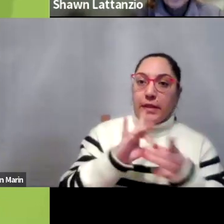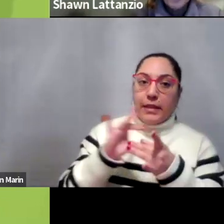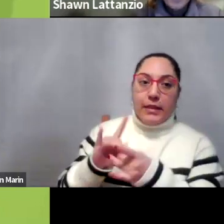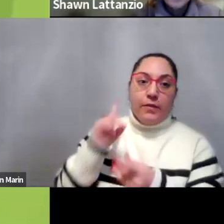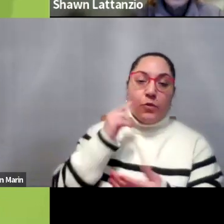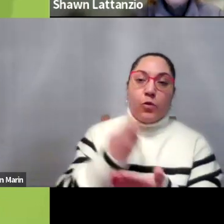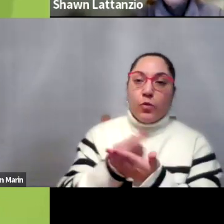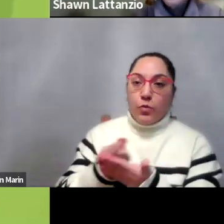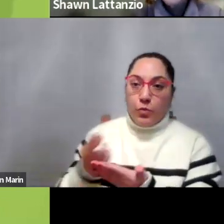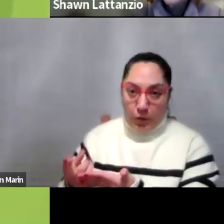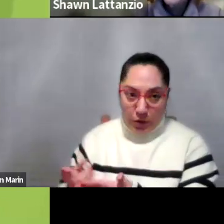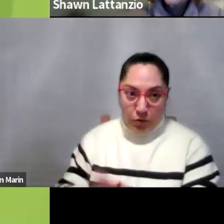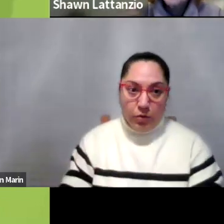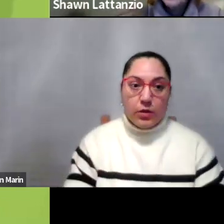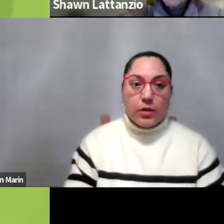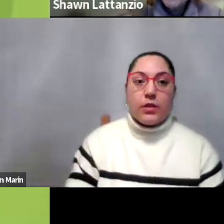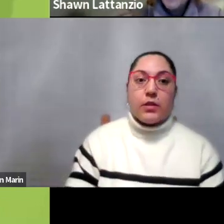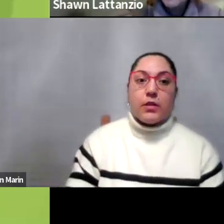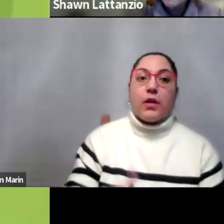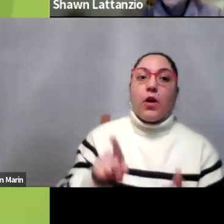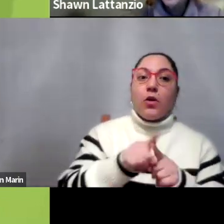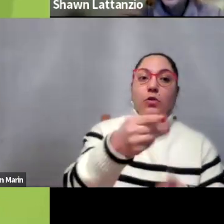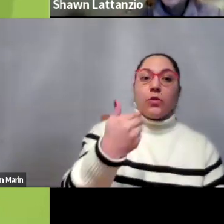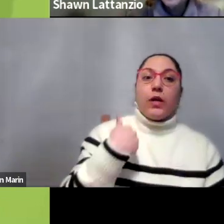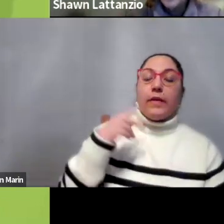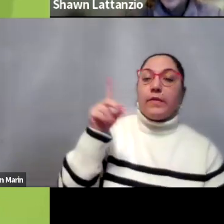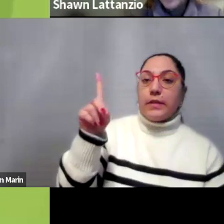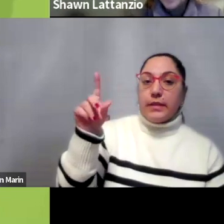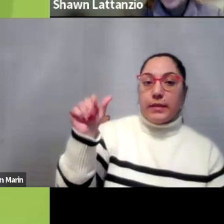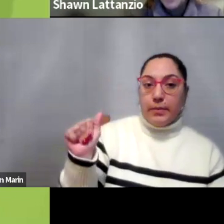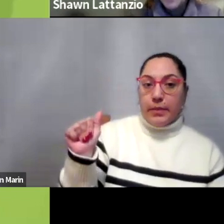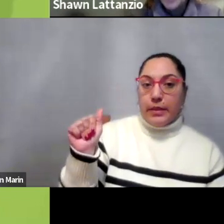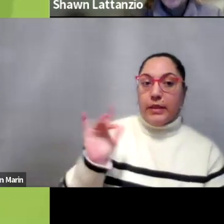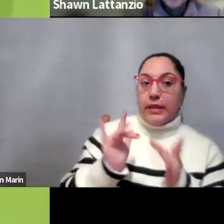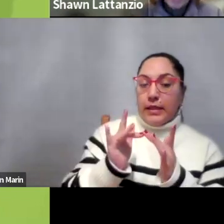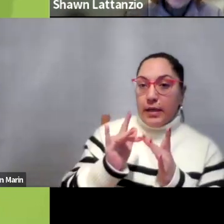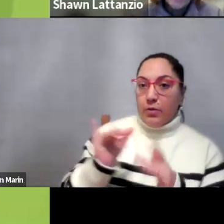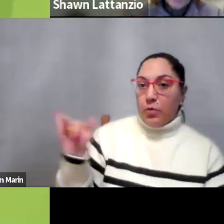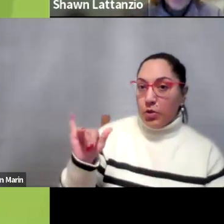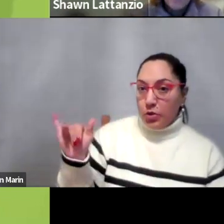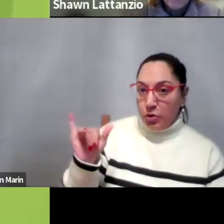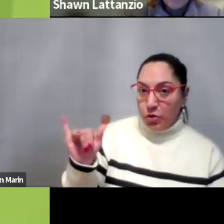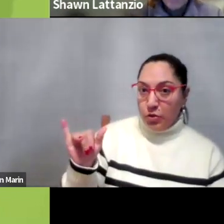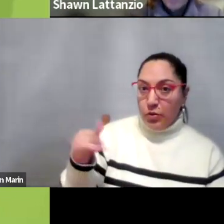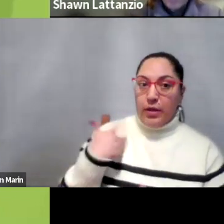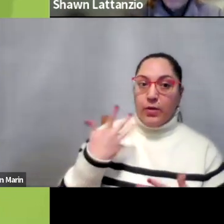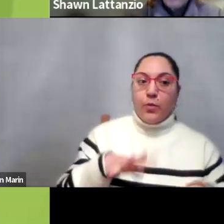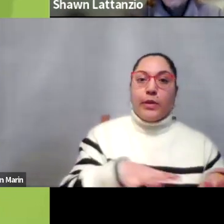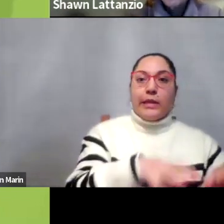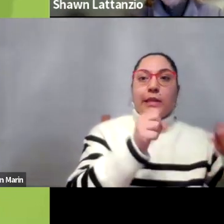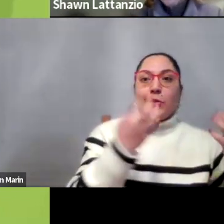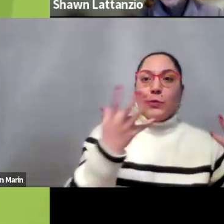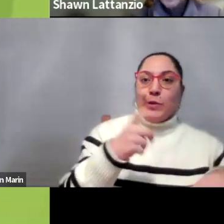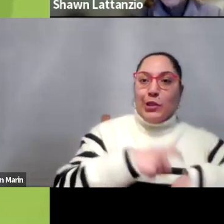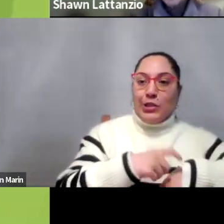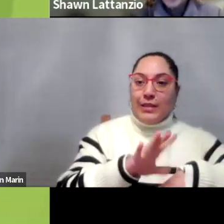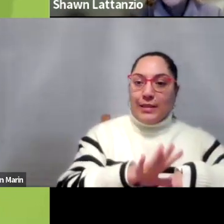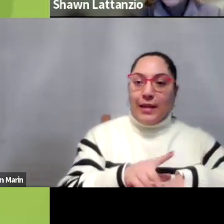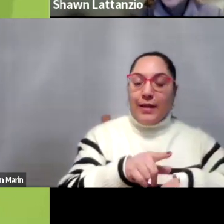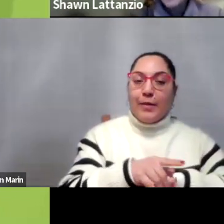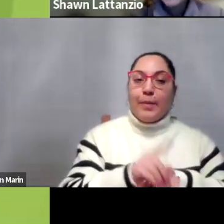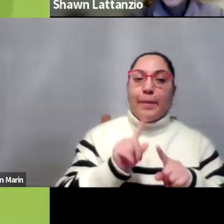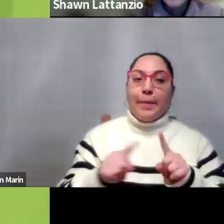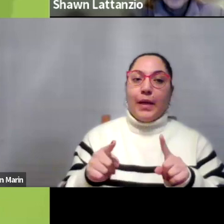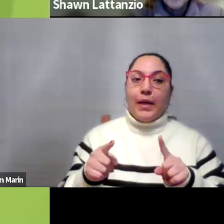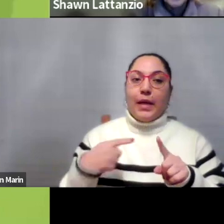disability directory there. And I think when you get the PowerPoint, you can open up the links. I don't want to take too much time on it because that will take more